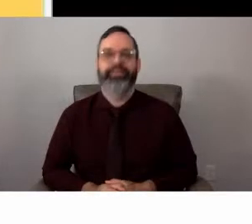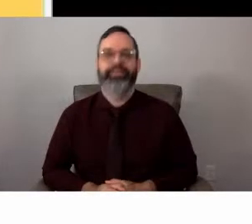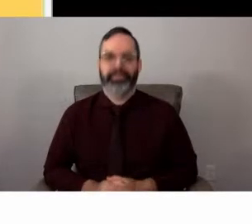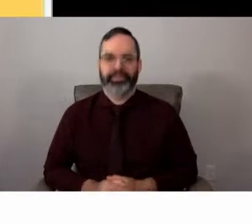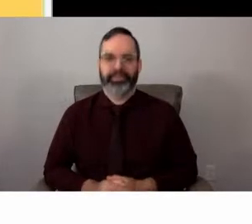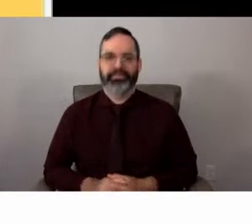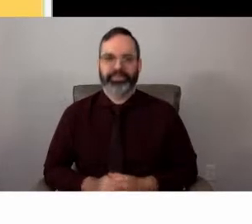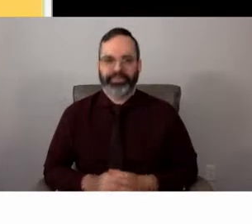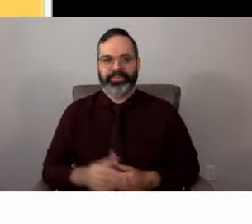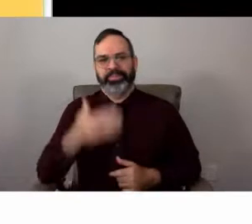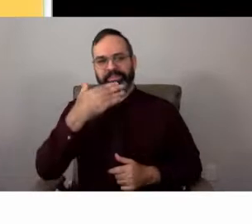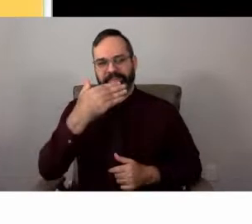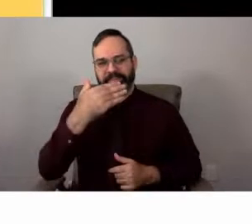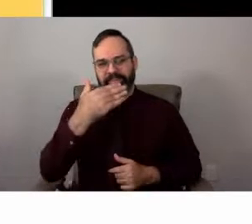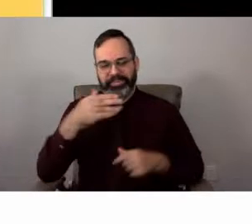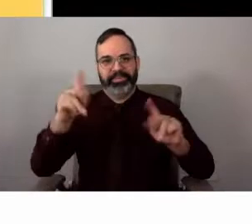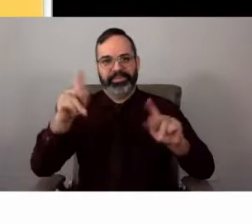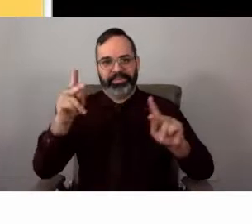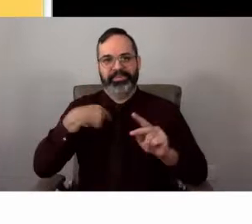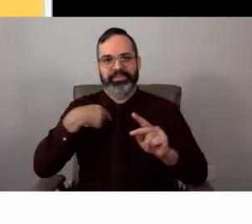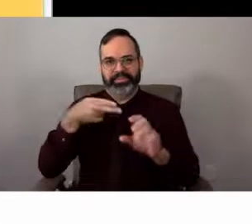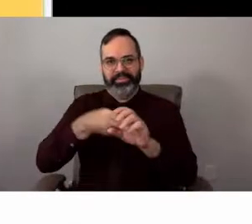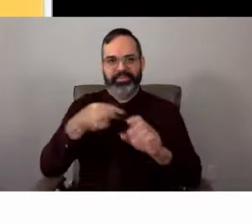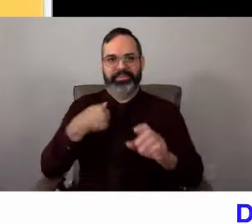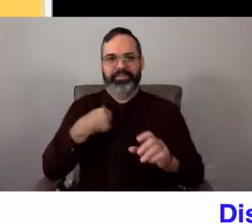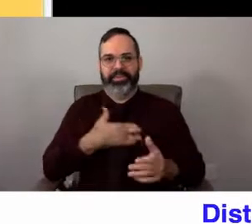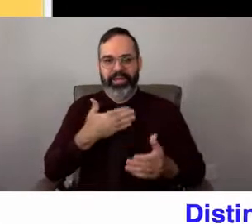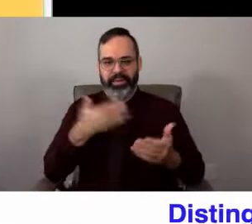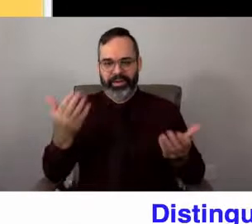participate. I'm very happy to be here.